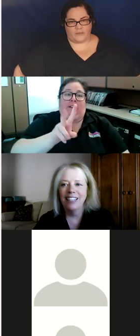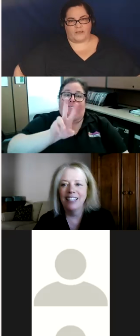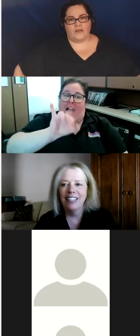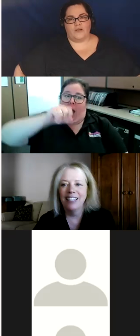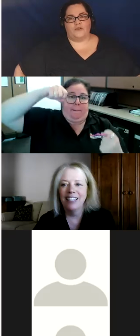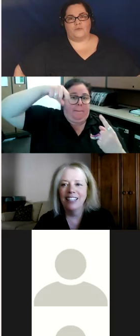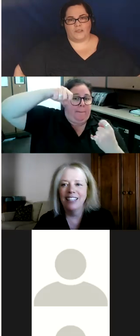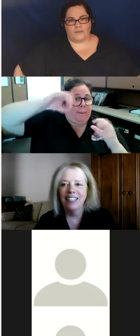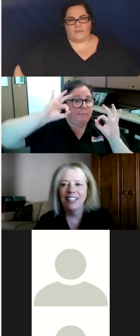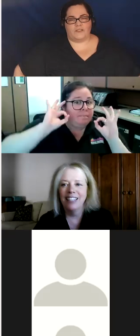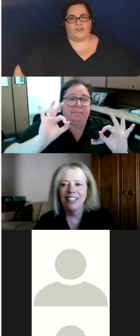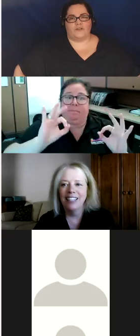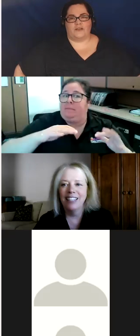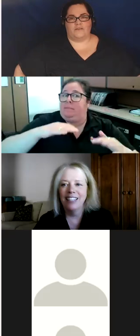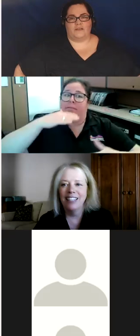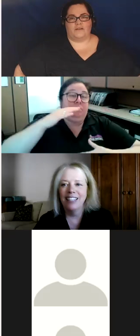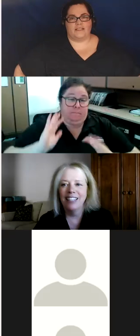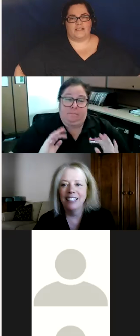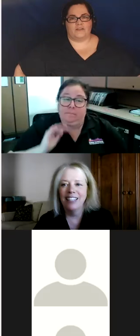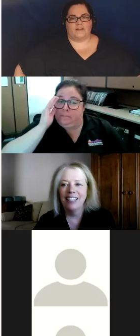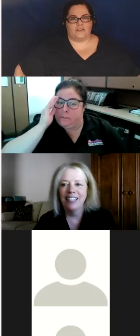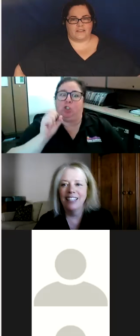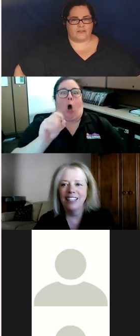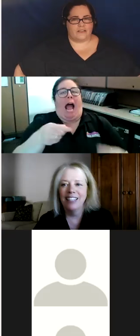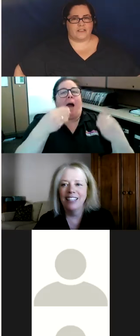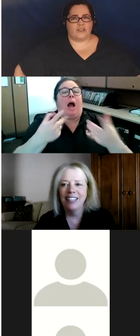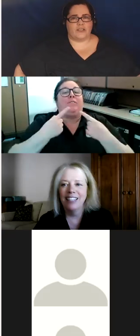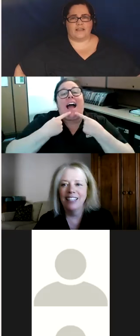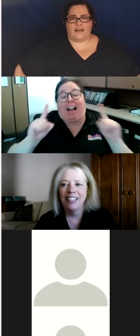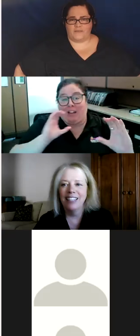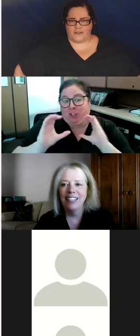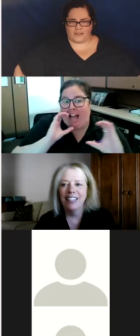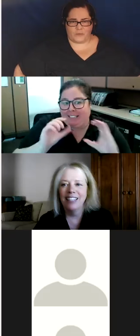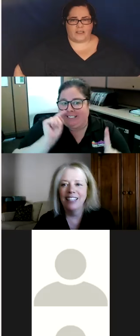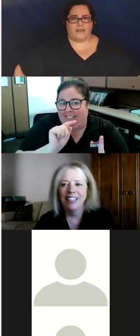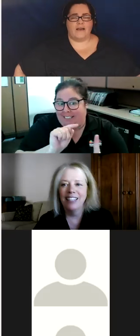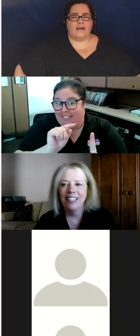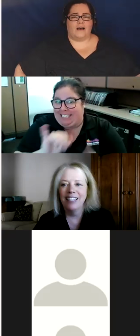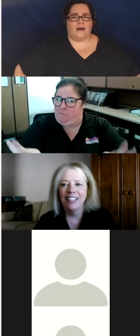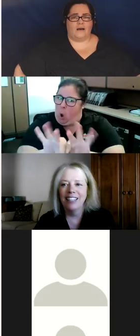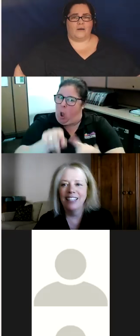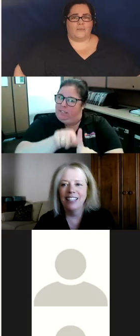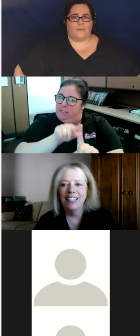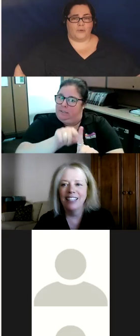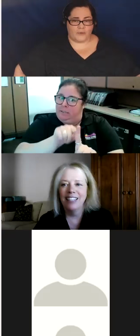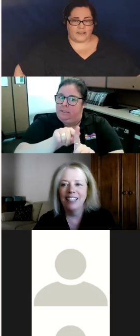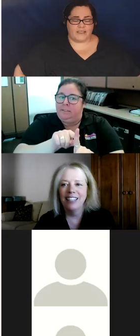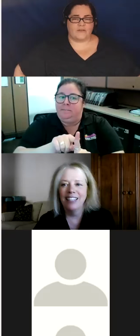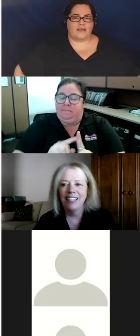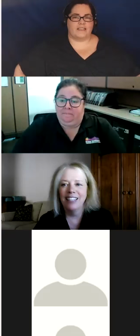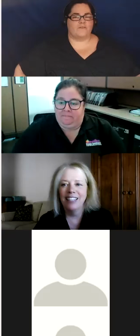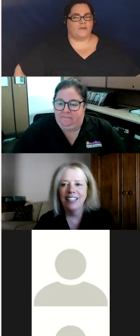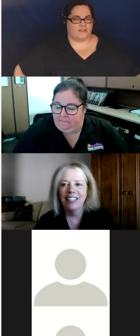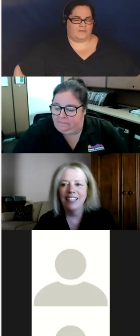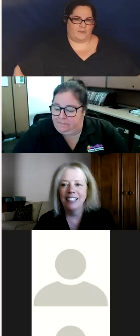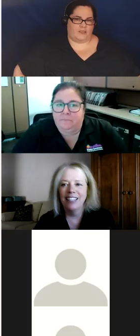the appointment. You really want to make sure that your VRI signal, your signal is good, and that everything is working appropriately so